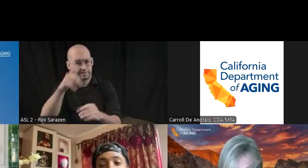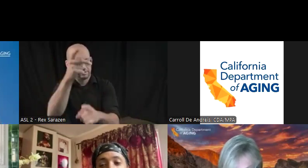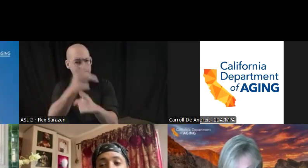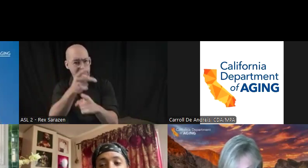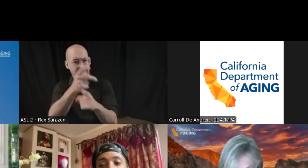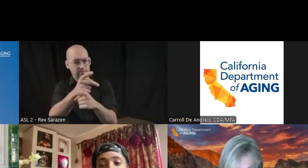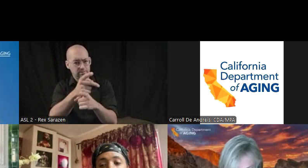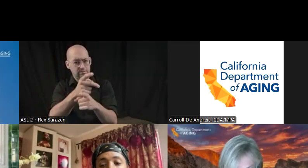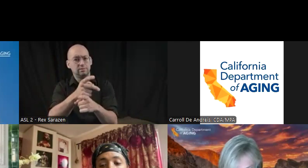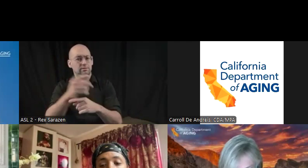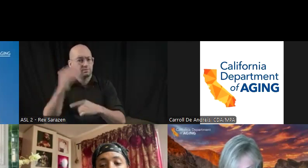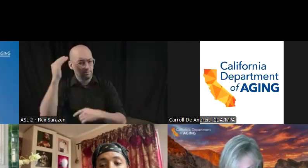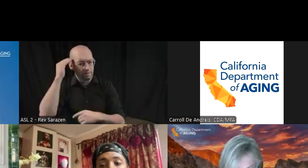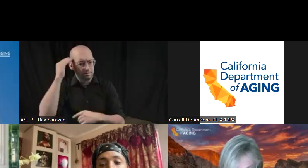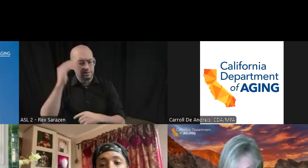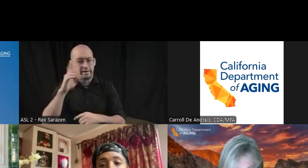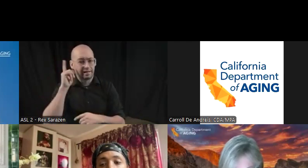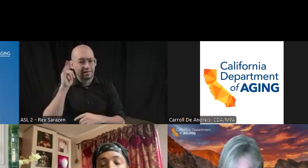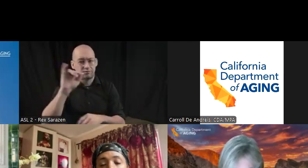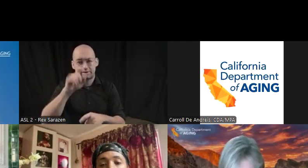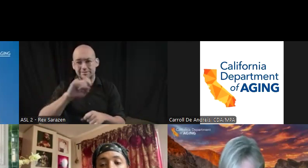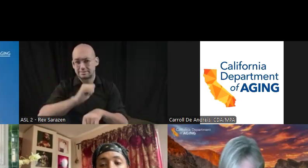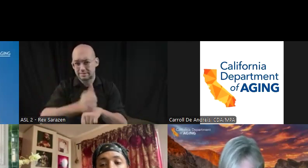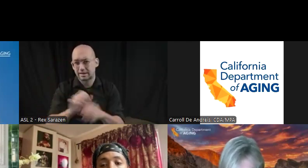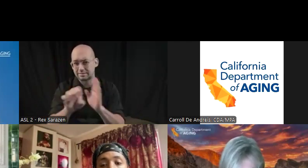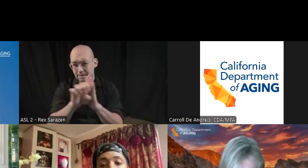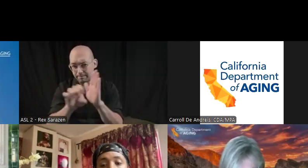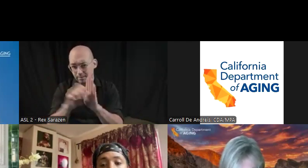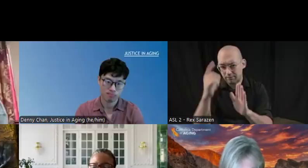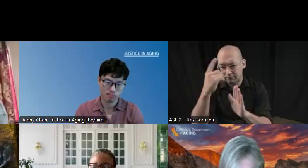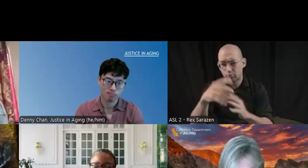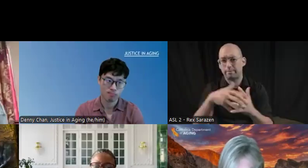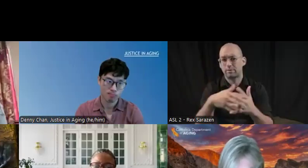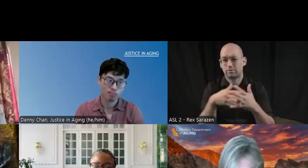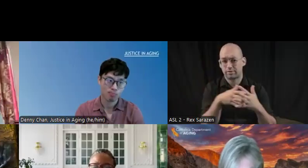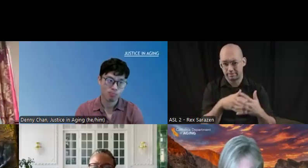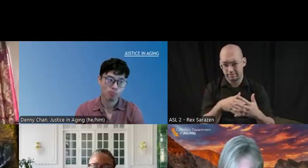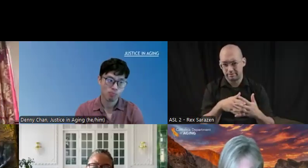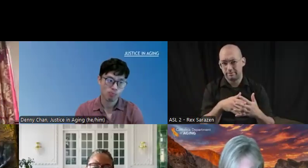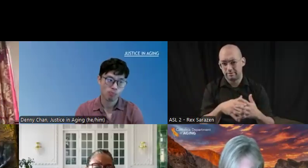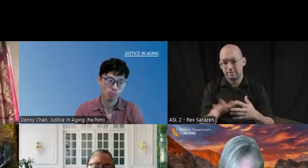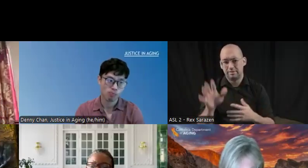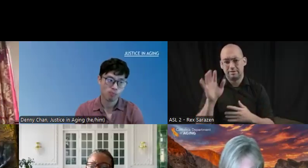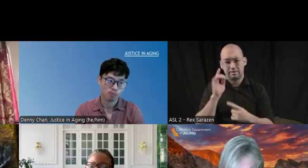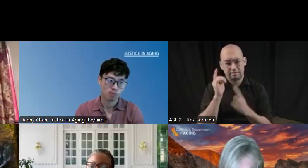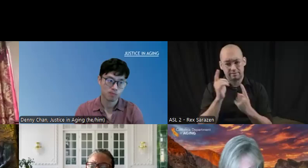that California needs to set the example for the rest of the country. And I just think with all the pieces that we've